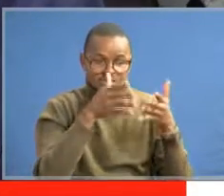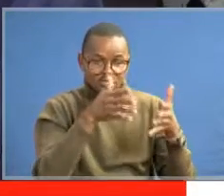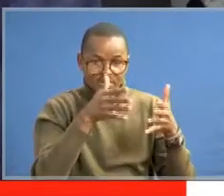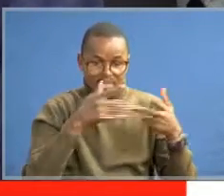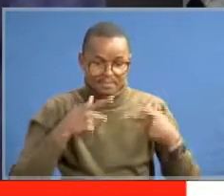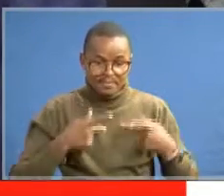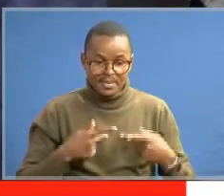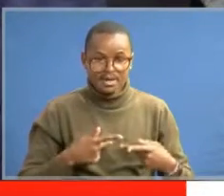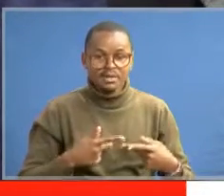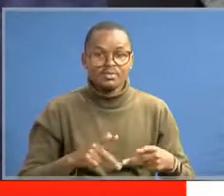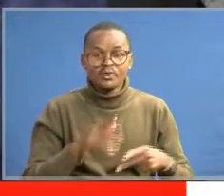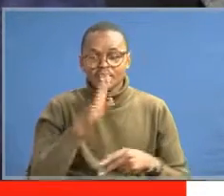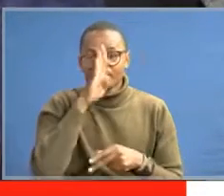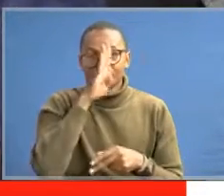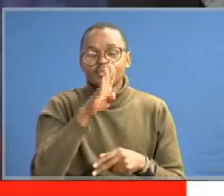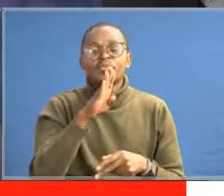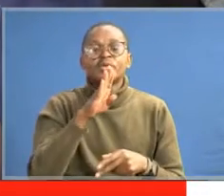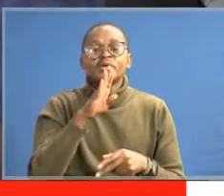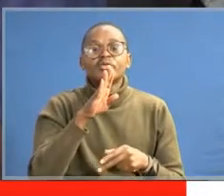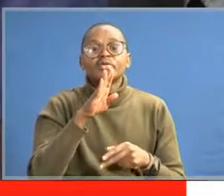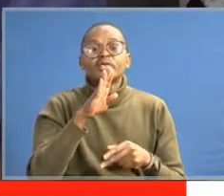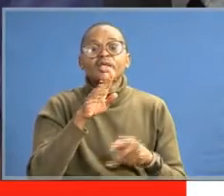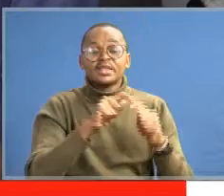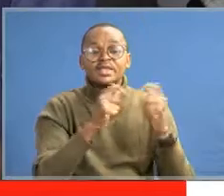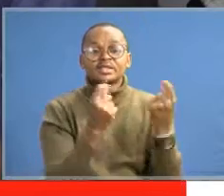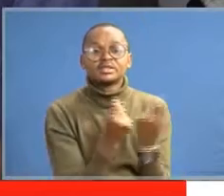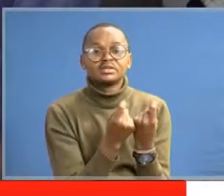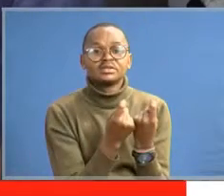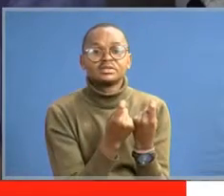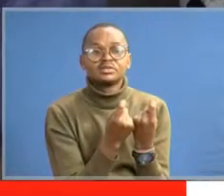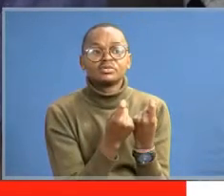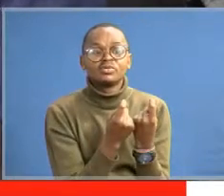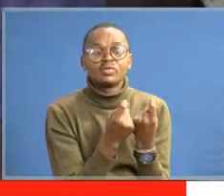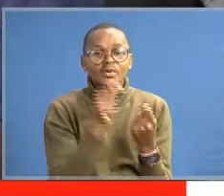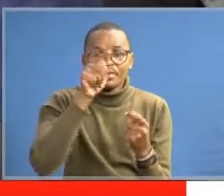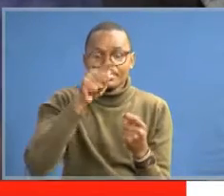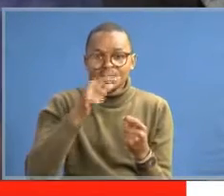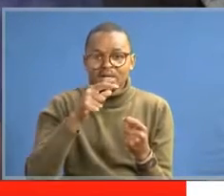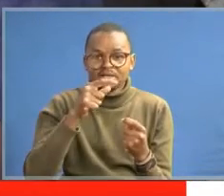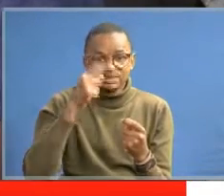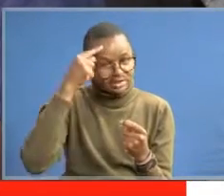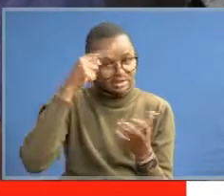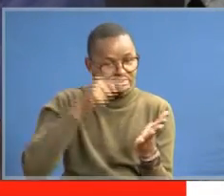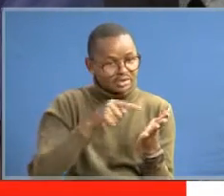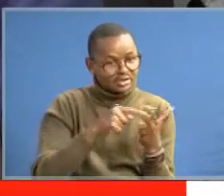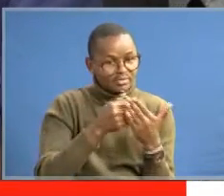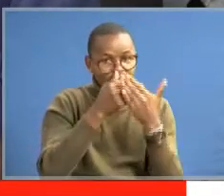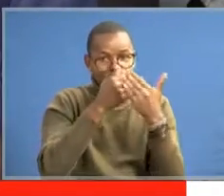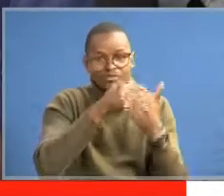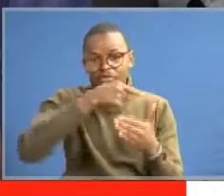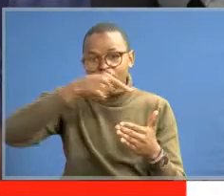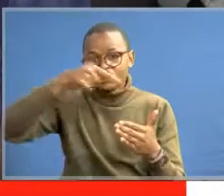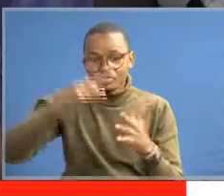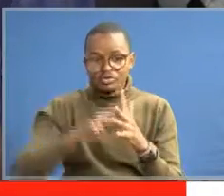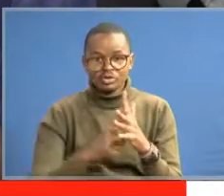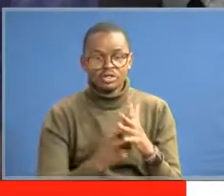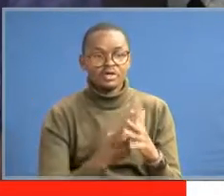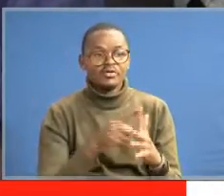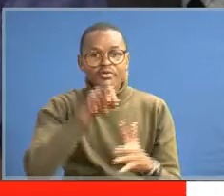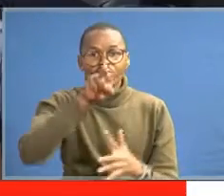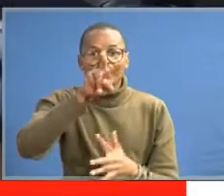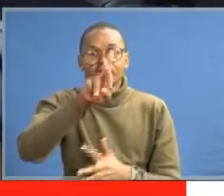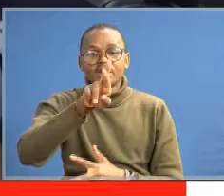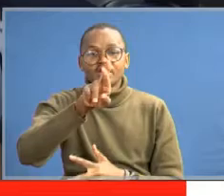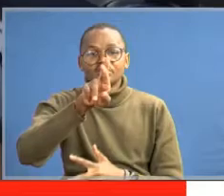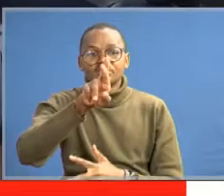with the headset will be. So those are the kind of pointers you need to note before you go and start shooting a VR